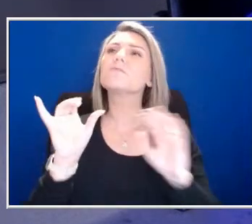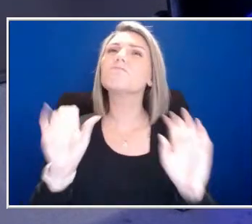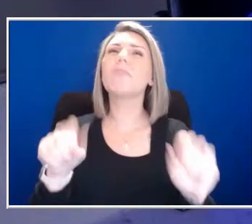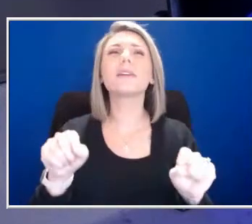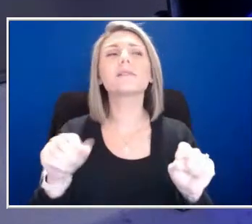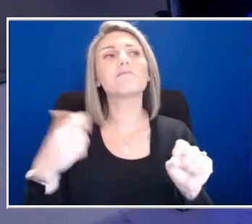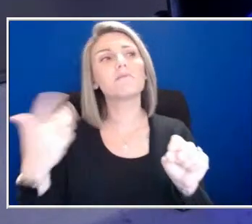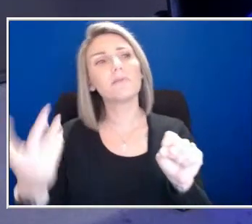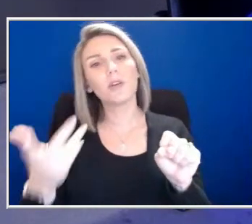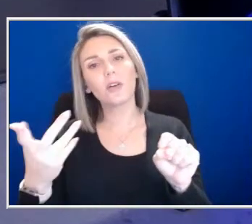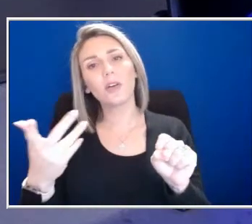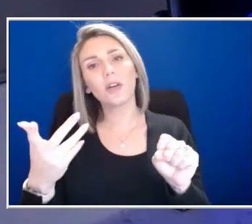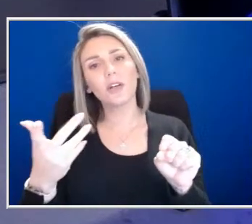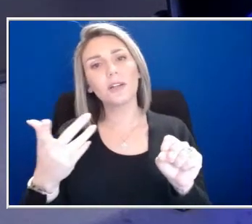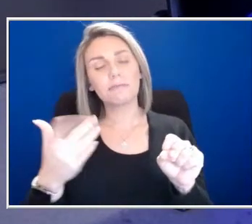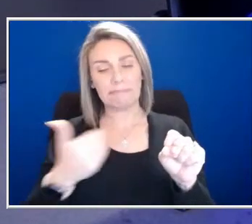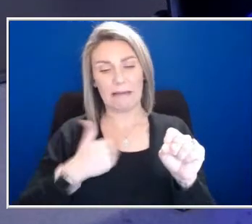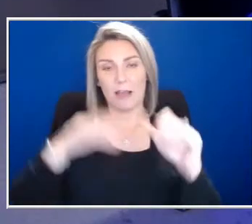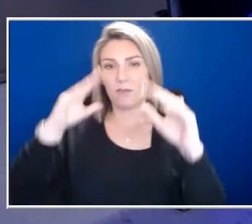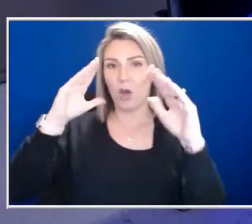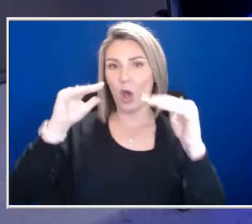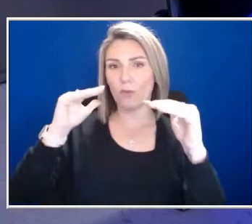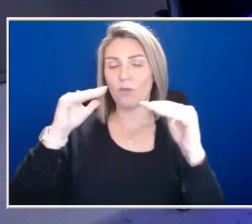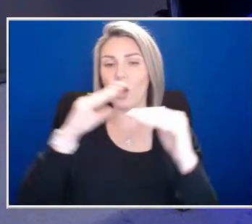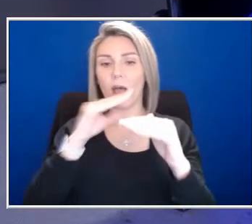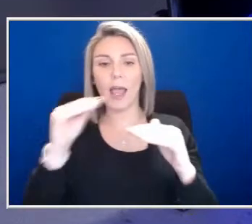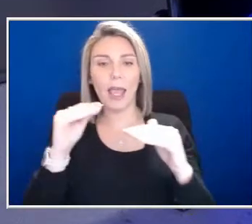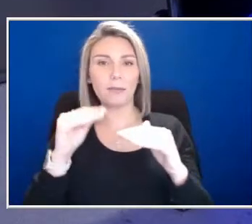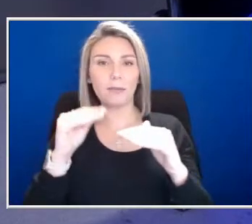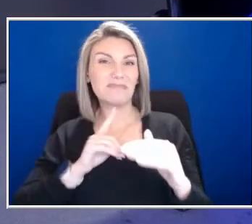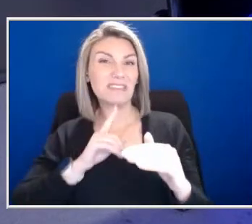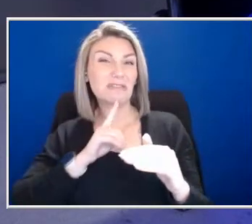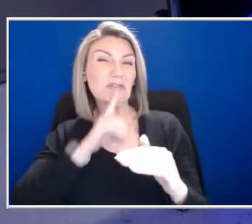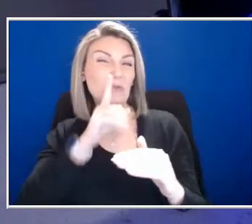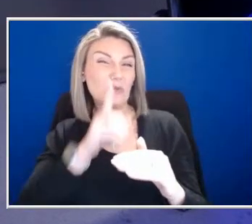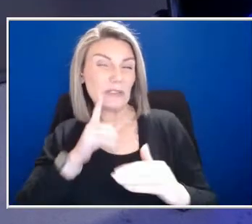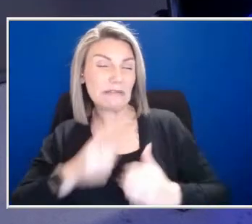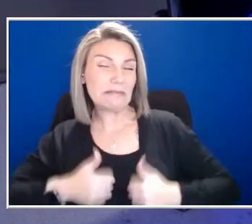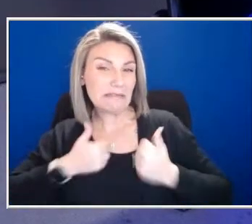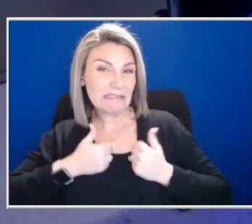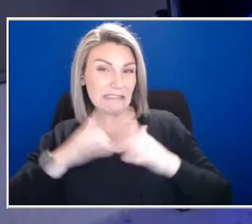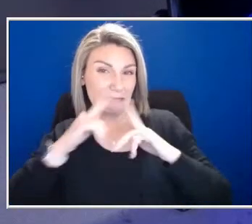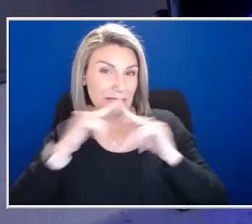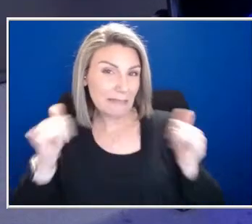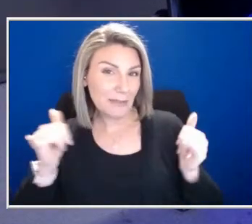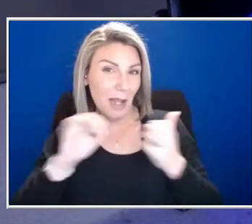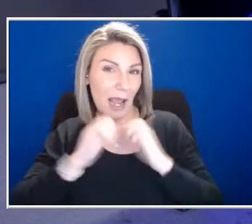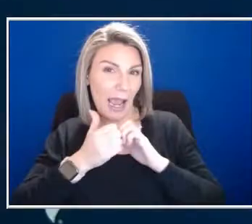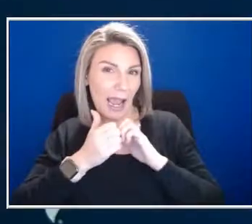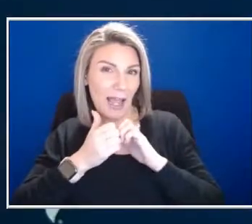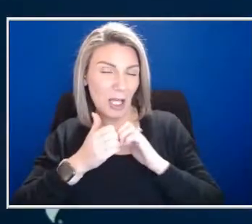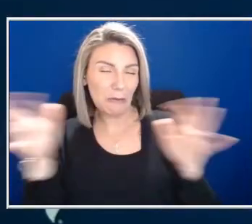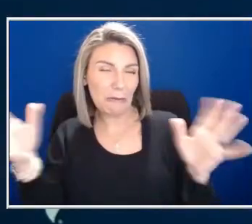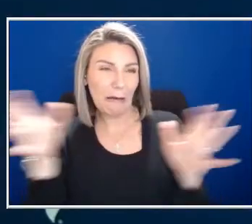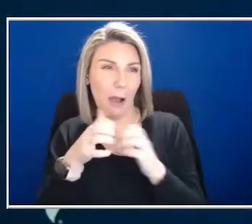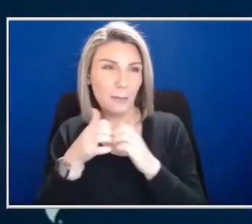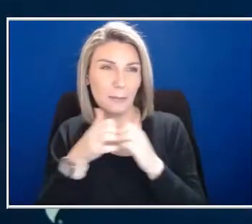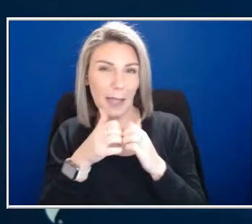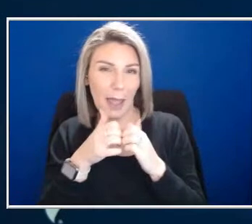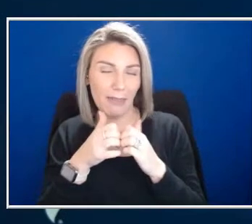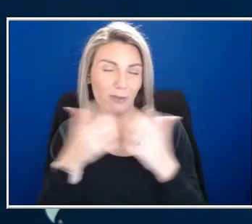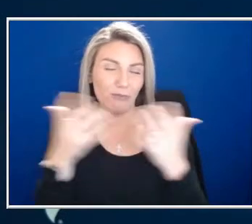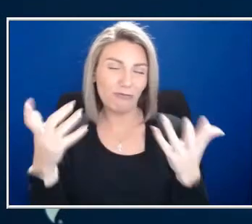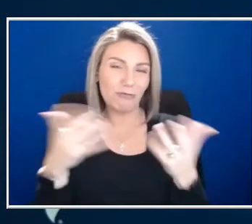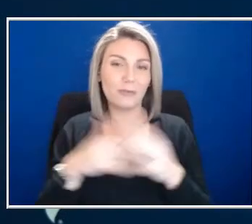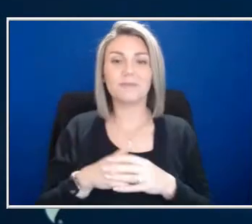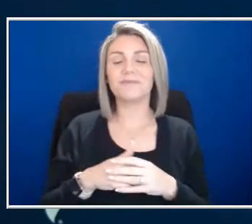be hopeful but also be realistic at the same time? How do you blend those together? Well, I think